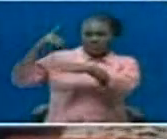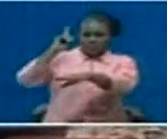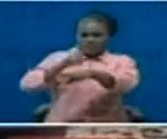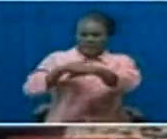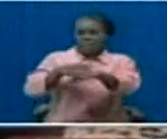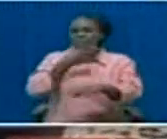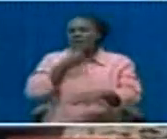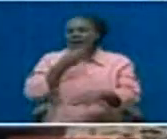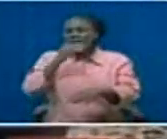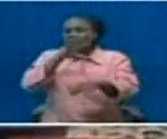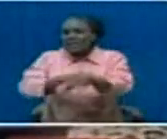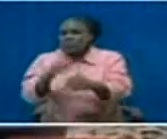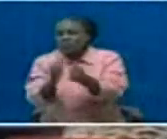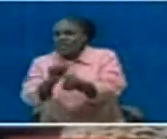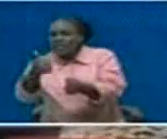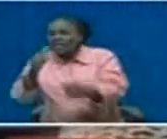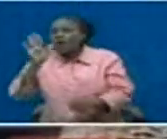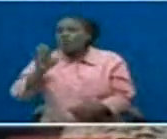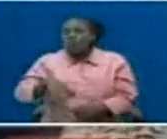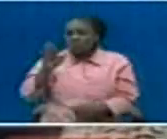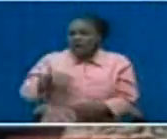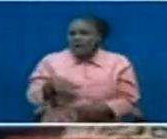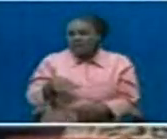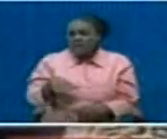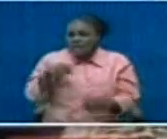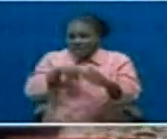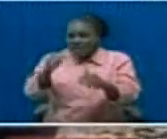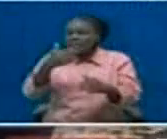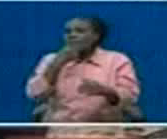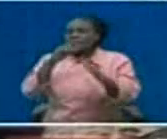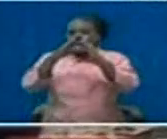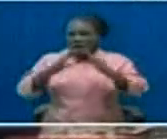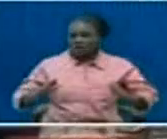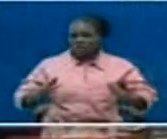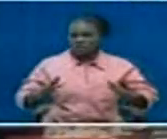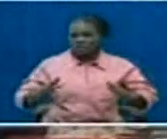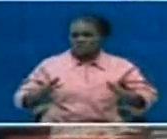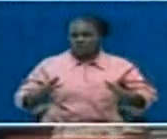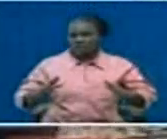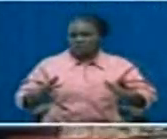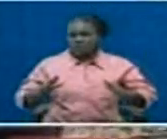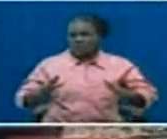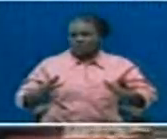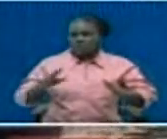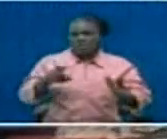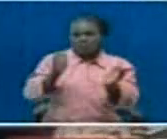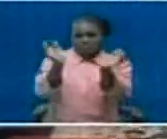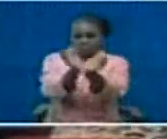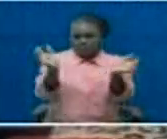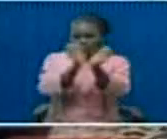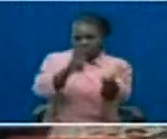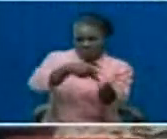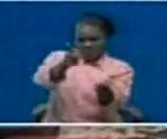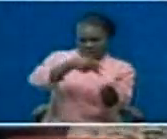when a man is caught with another woman in another man's house, you know that they impose a fine on some on the man who was